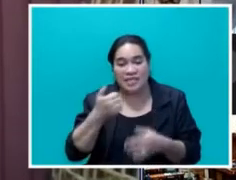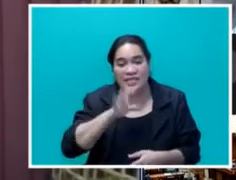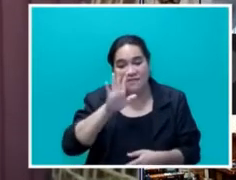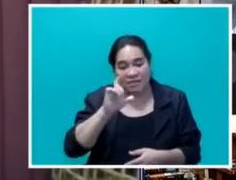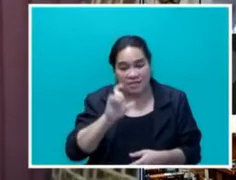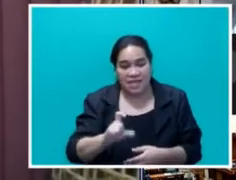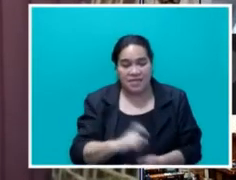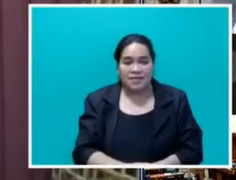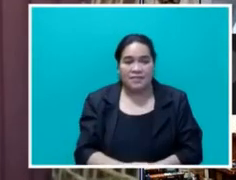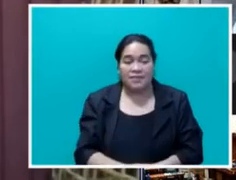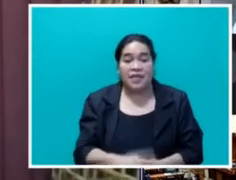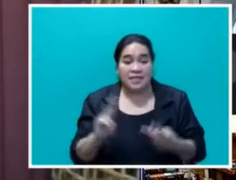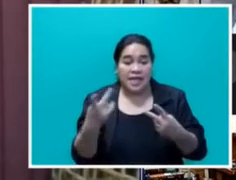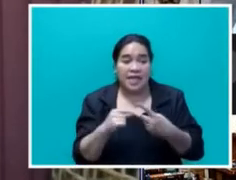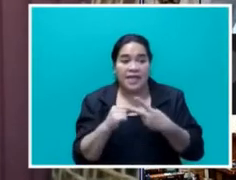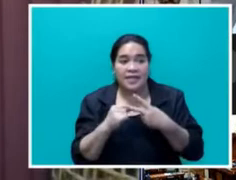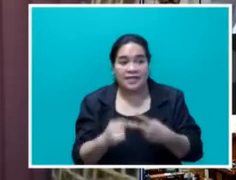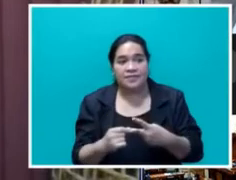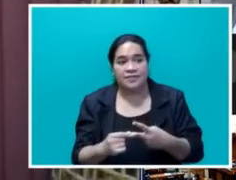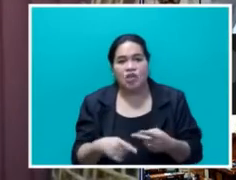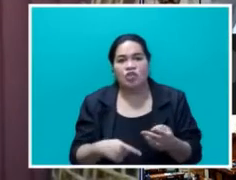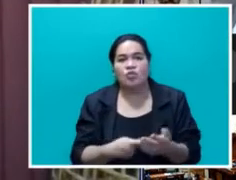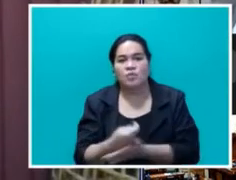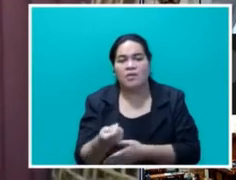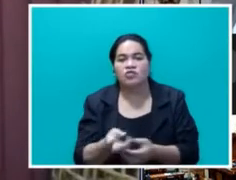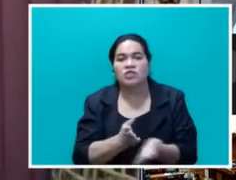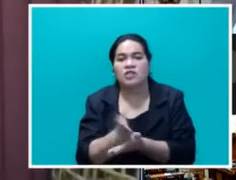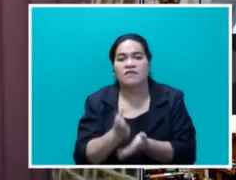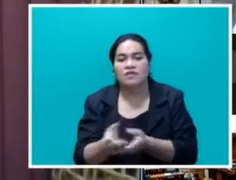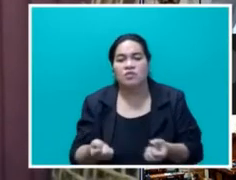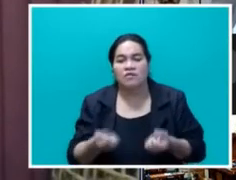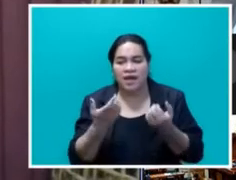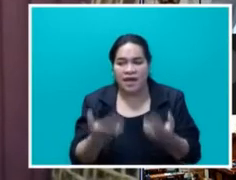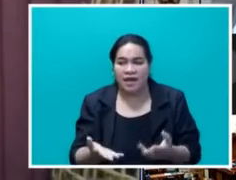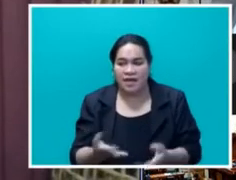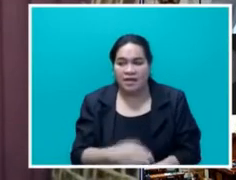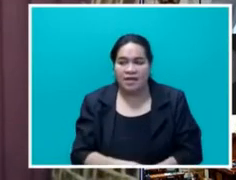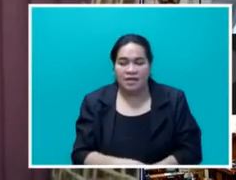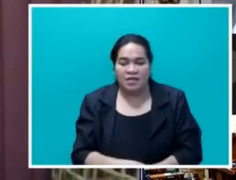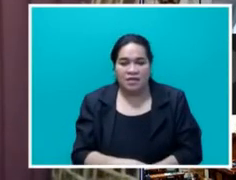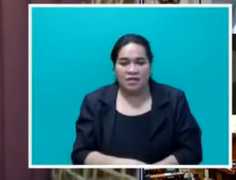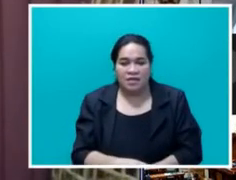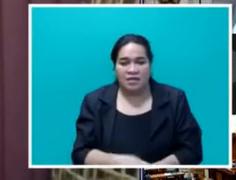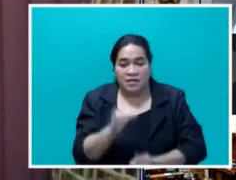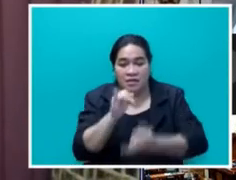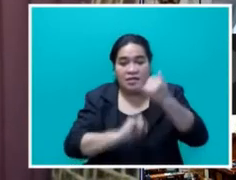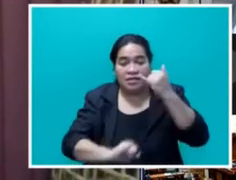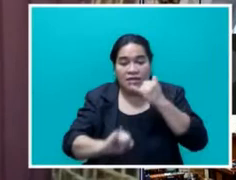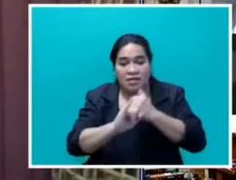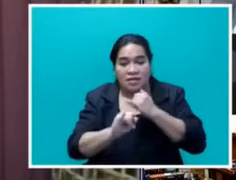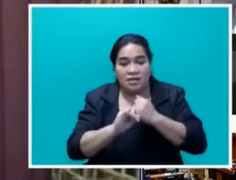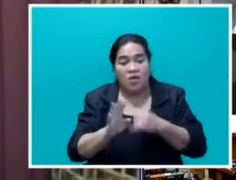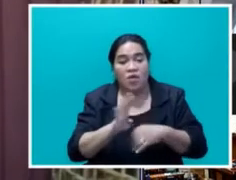$123,619.65. And secondly, payment to service providers, Setlink International, for onboard and